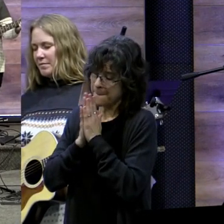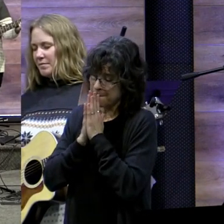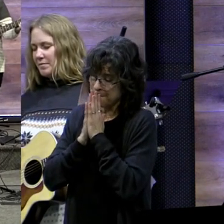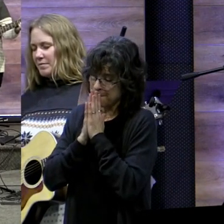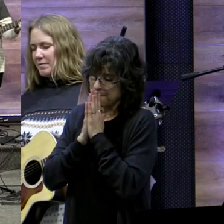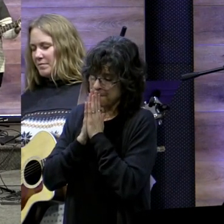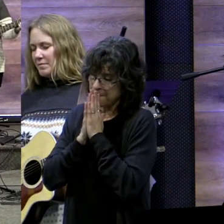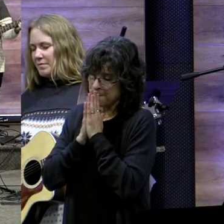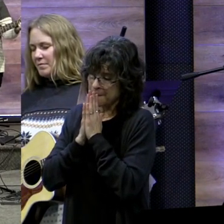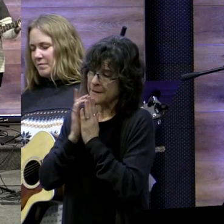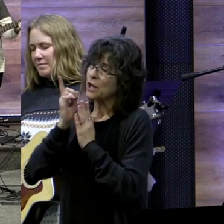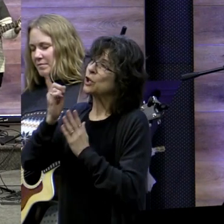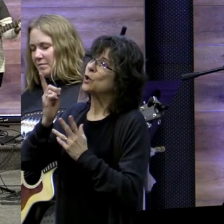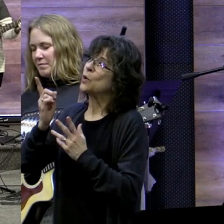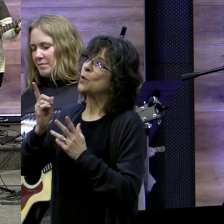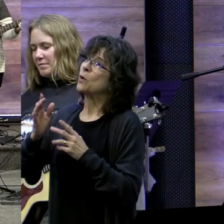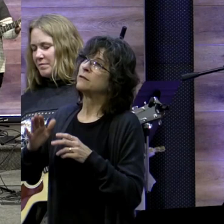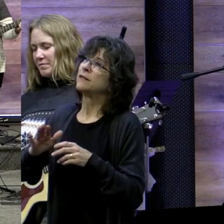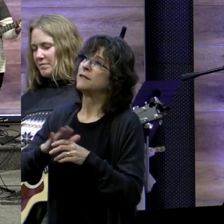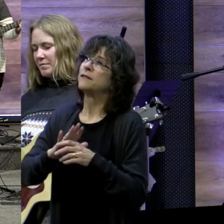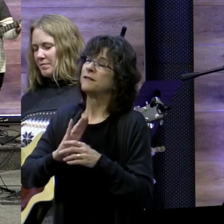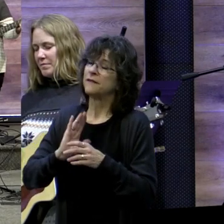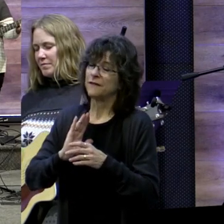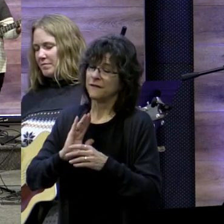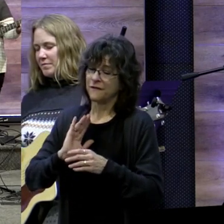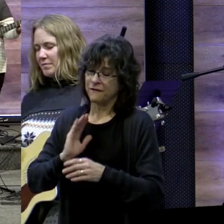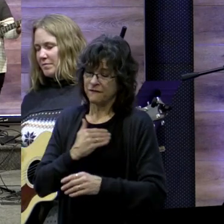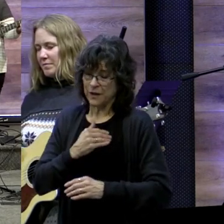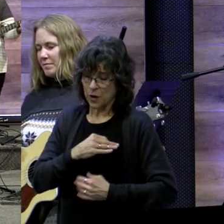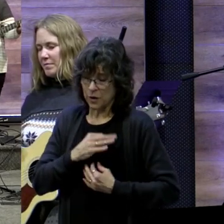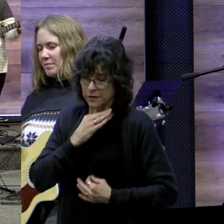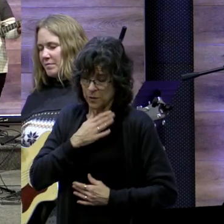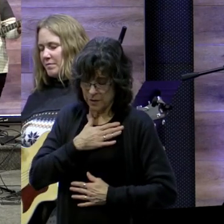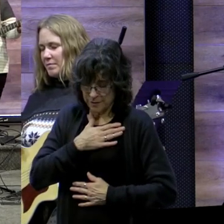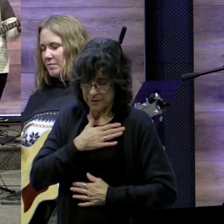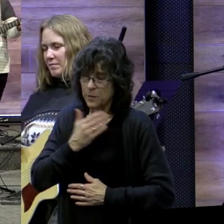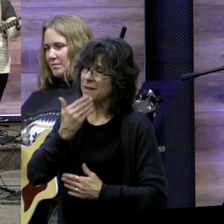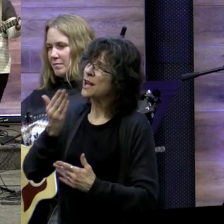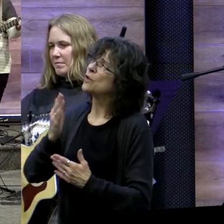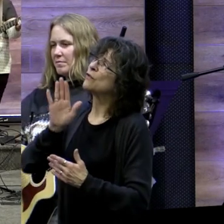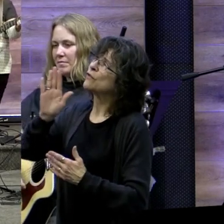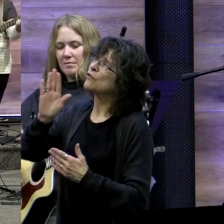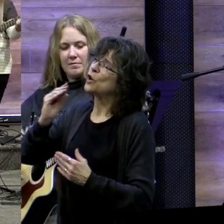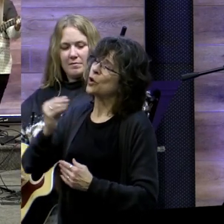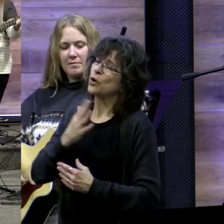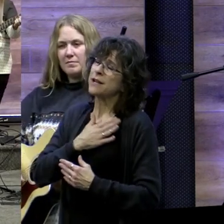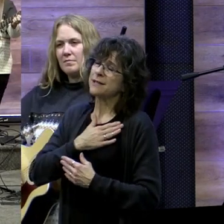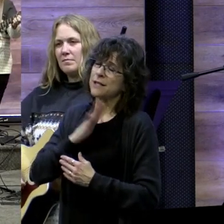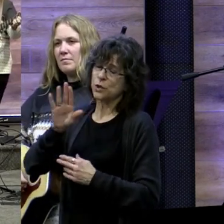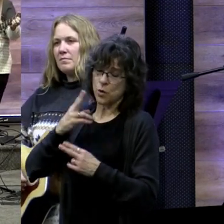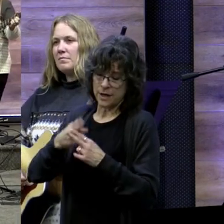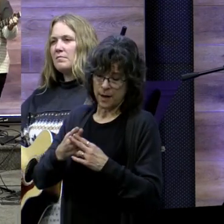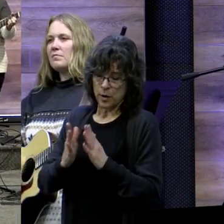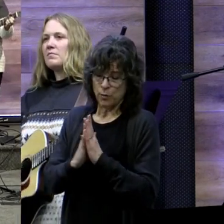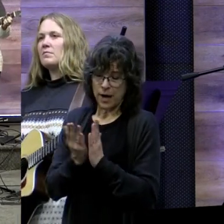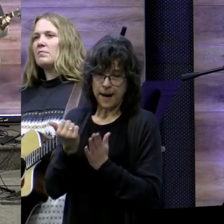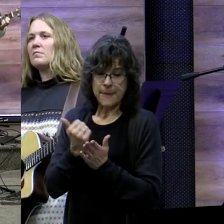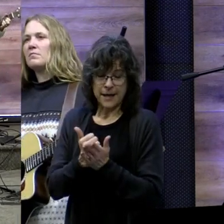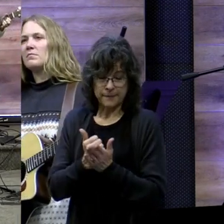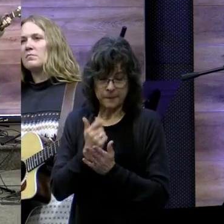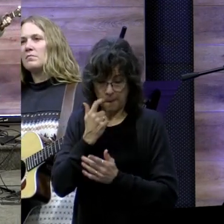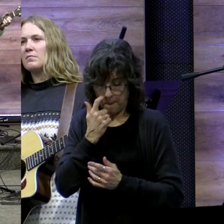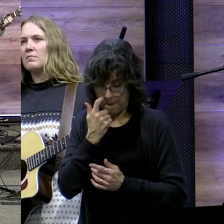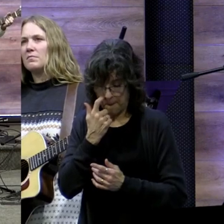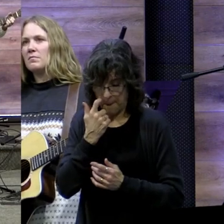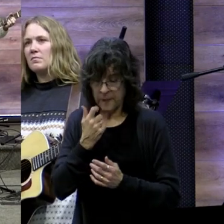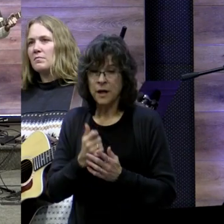and encourage our faith. We thank you, Jesus, for your grace. And it's your name we pray. Amen. During this song, if you would come down